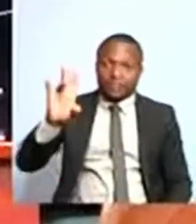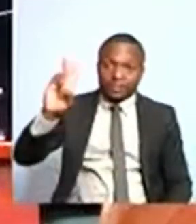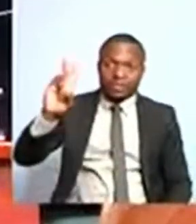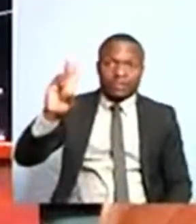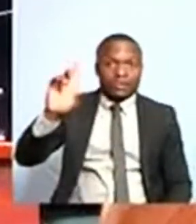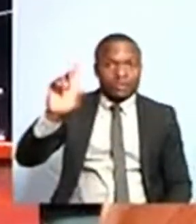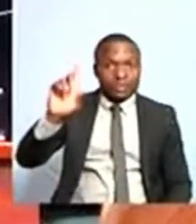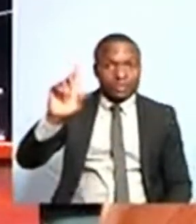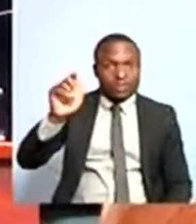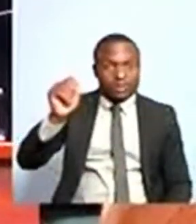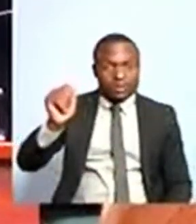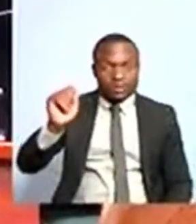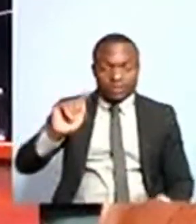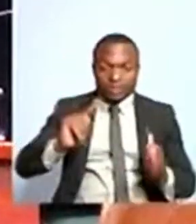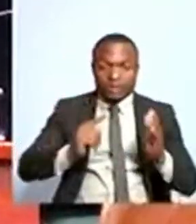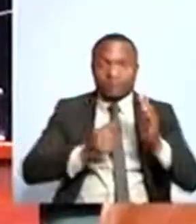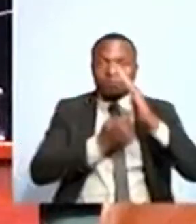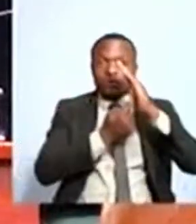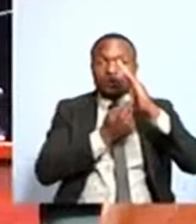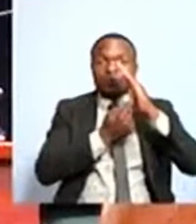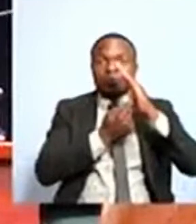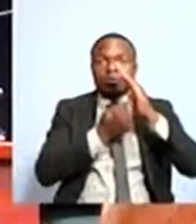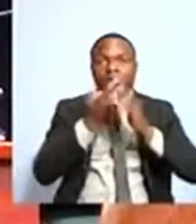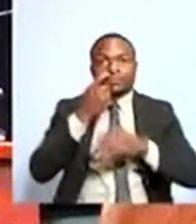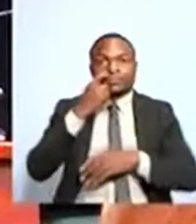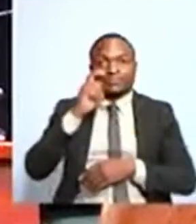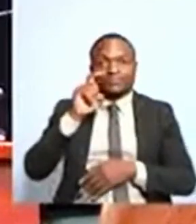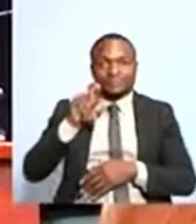7A1. On a point of order, Mr. Speaker.